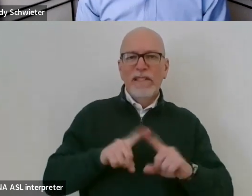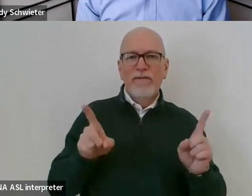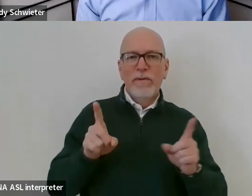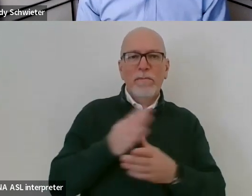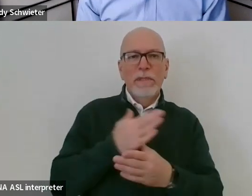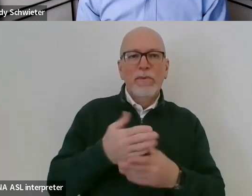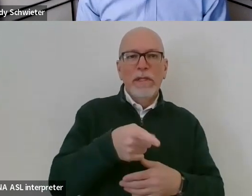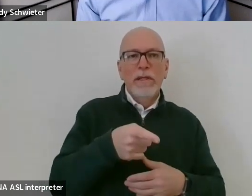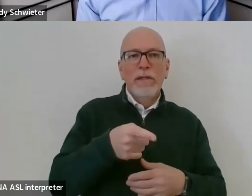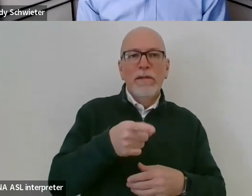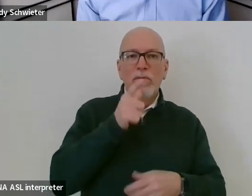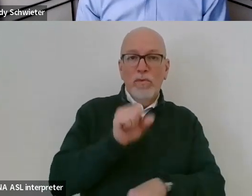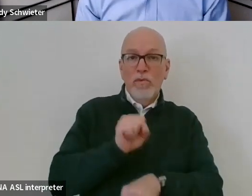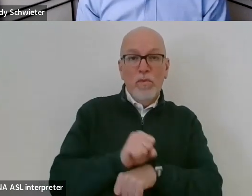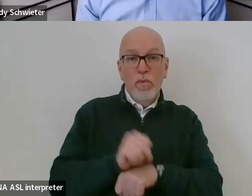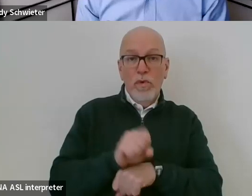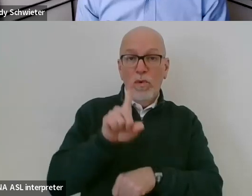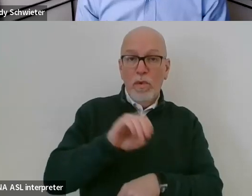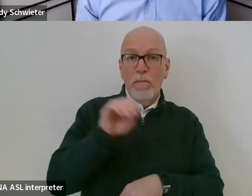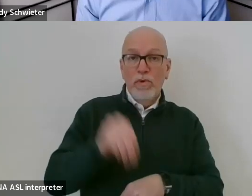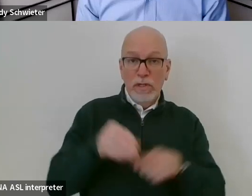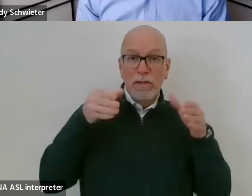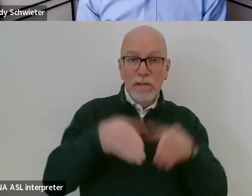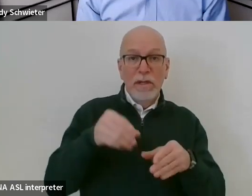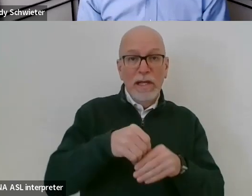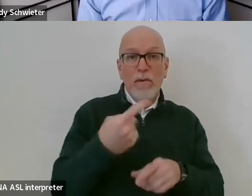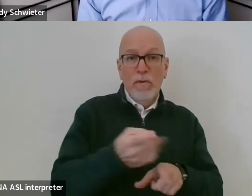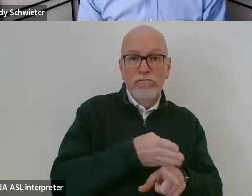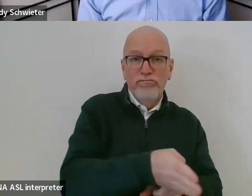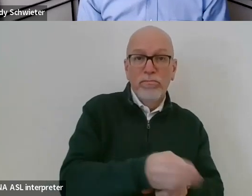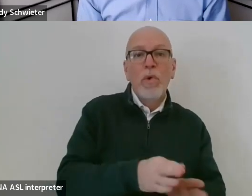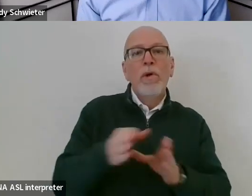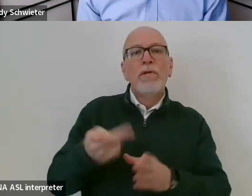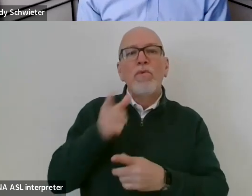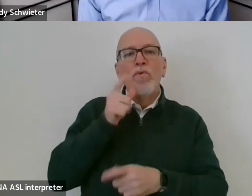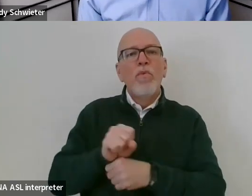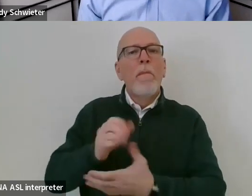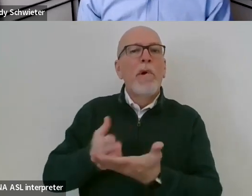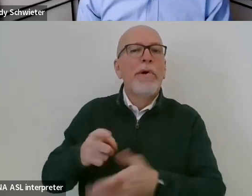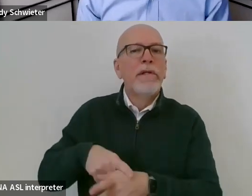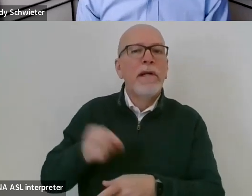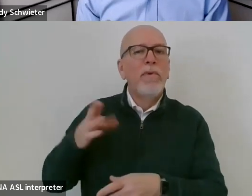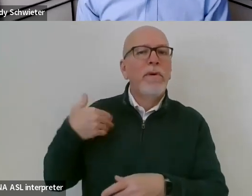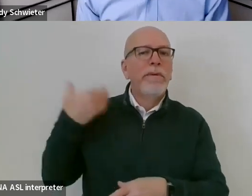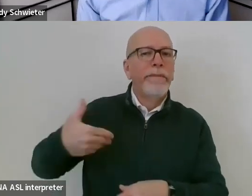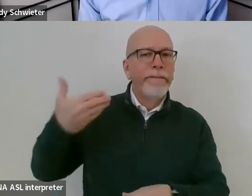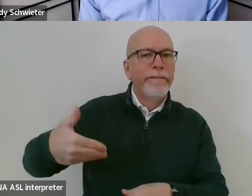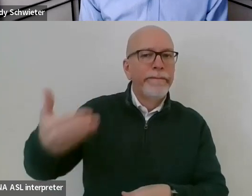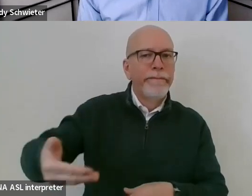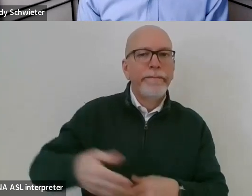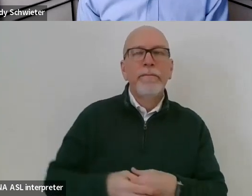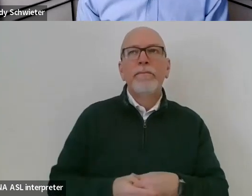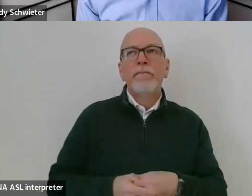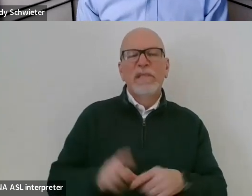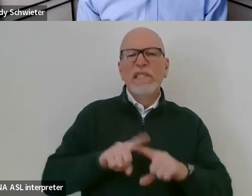between someone who works 100% of their time for a single institution and someone who works there only part-time or very infrequently.